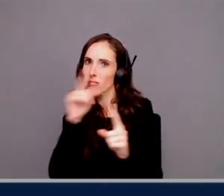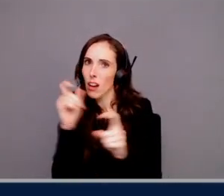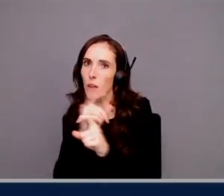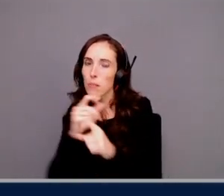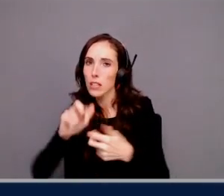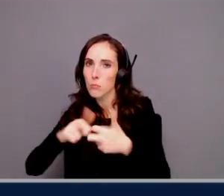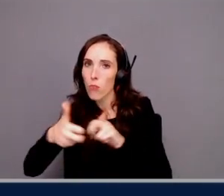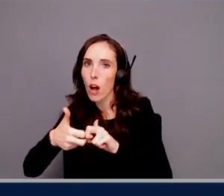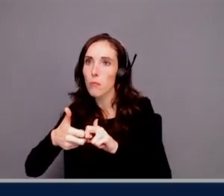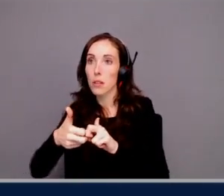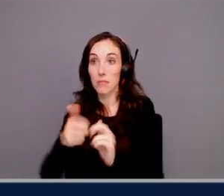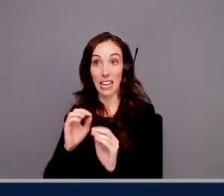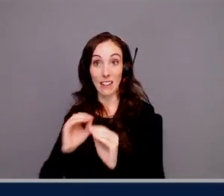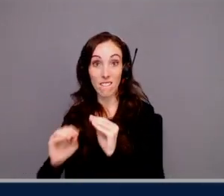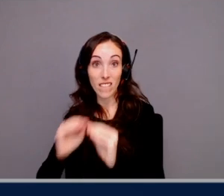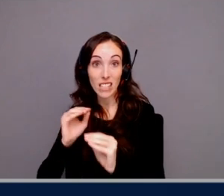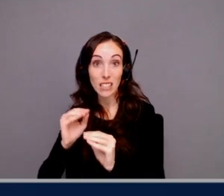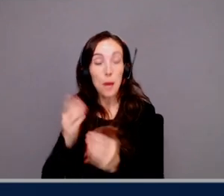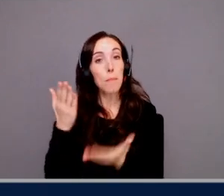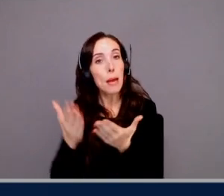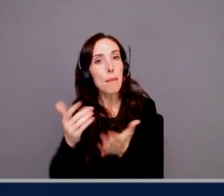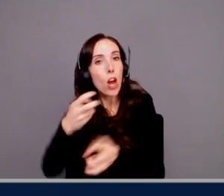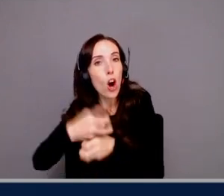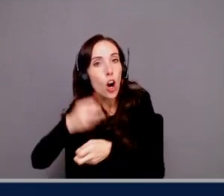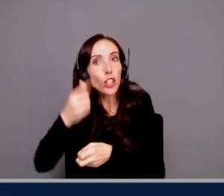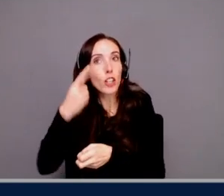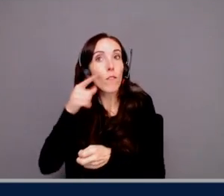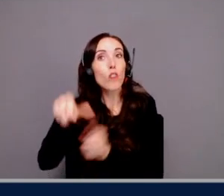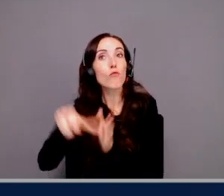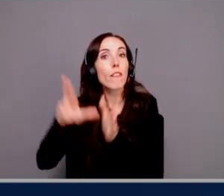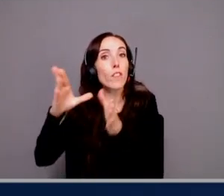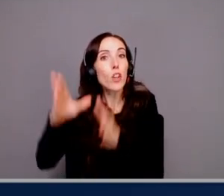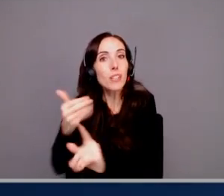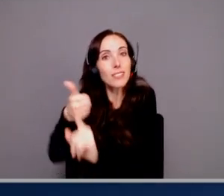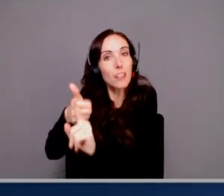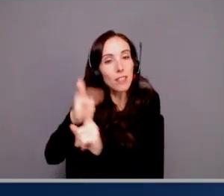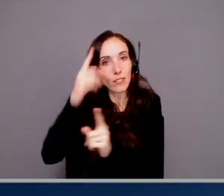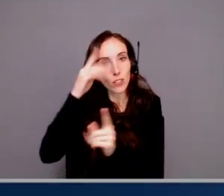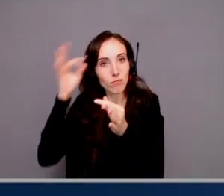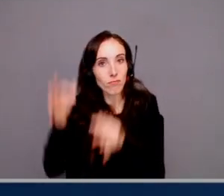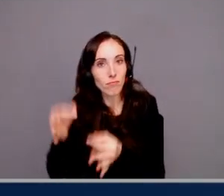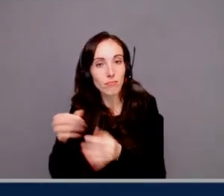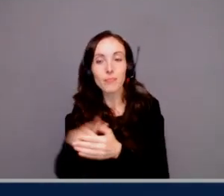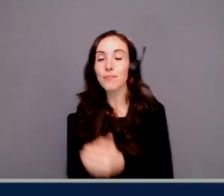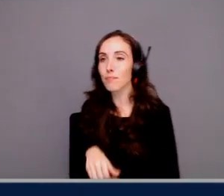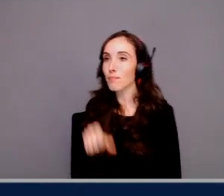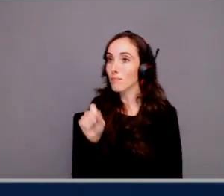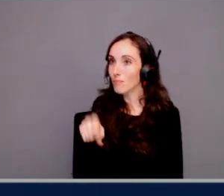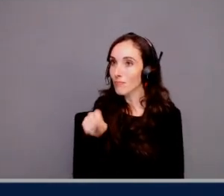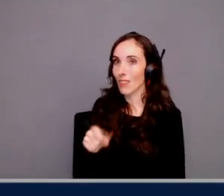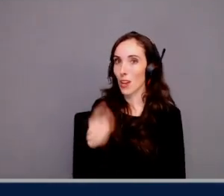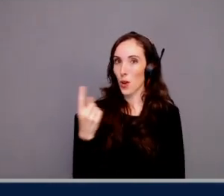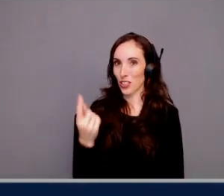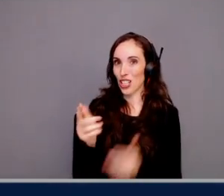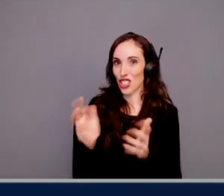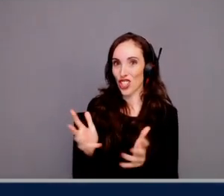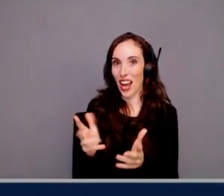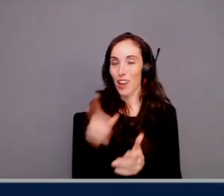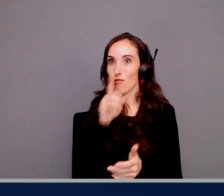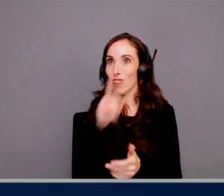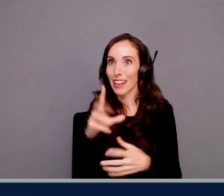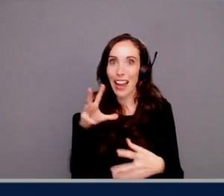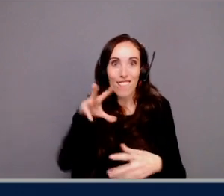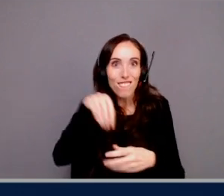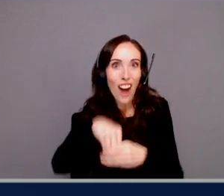it, which might be harder for reviewers to easily figure out. Right. Right. So And speaking of this, we have a question from chat. They are super engaged with you